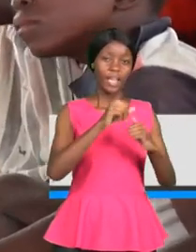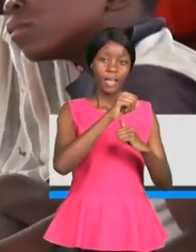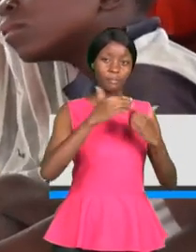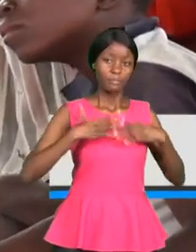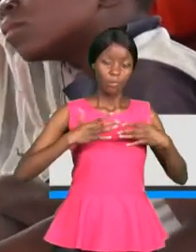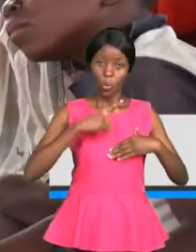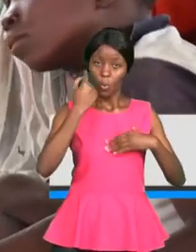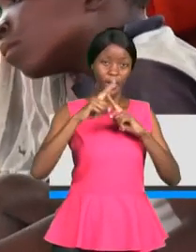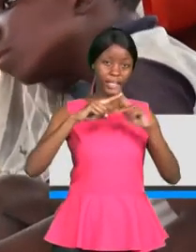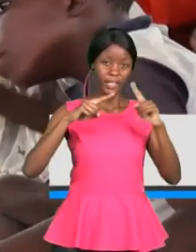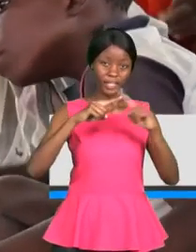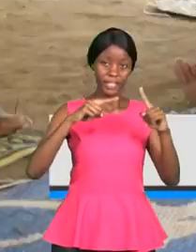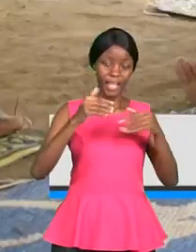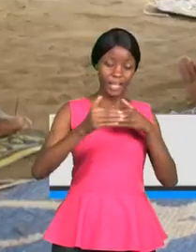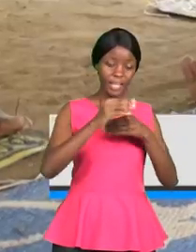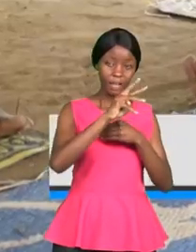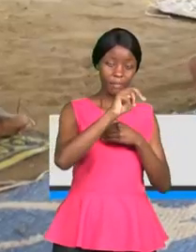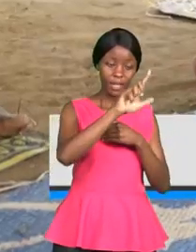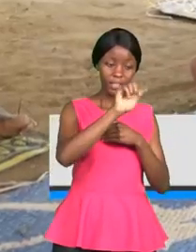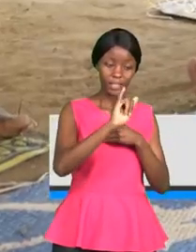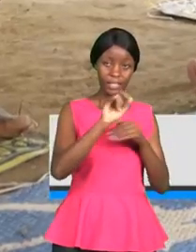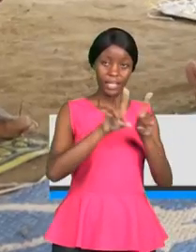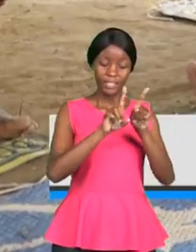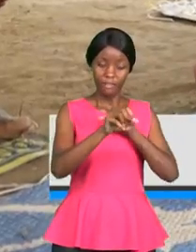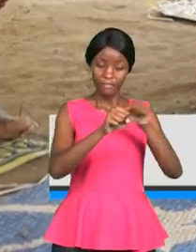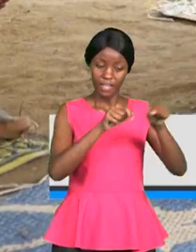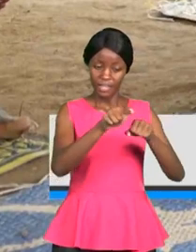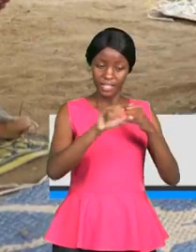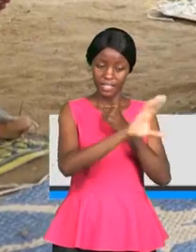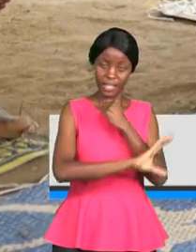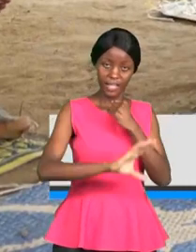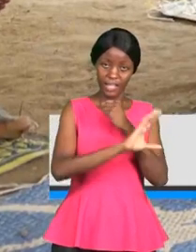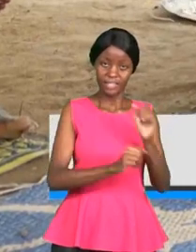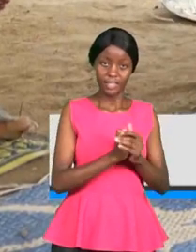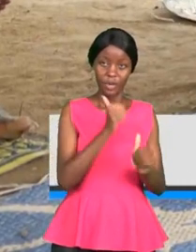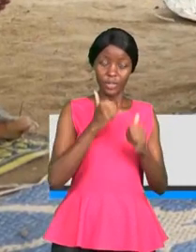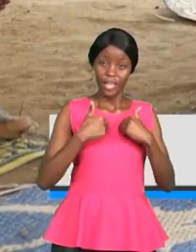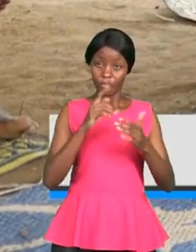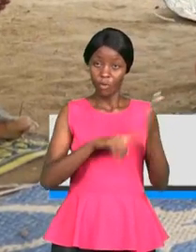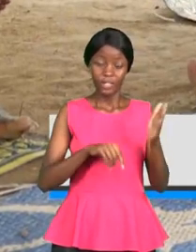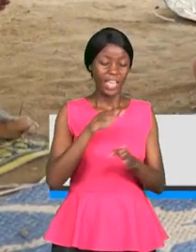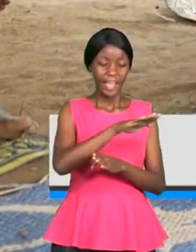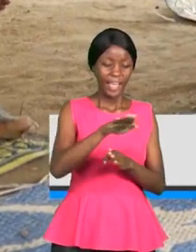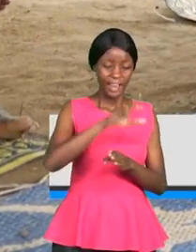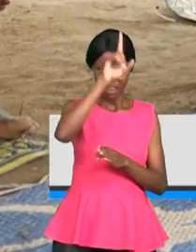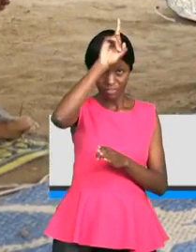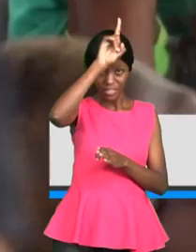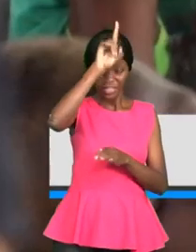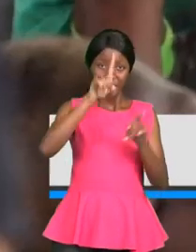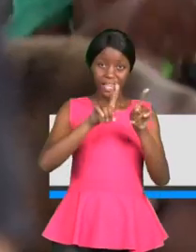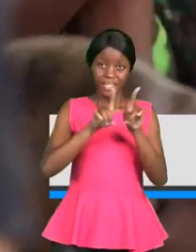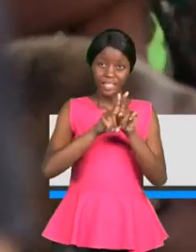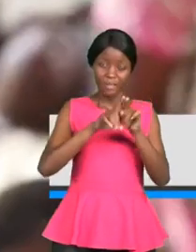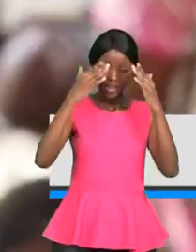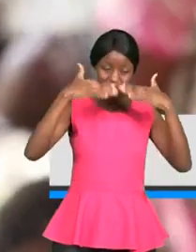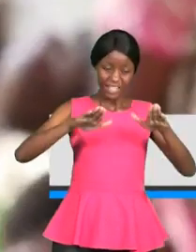spilled over the neighboring Mali. Attacks on emblems of the state, hit-and-run raids on remote villages, and brutal interpretation of